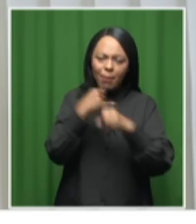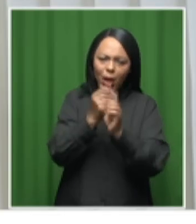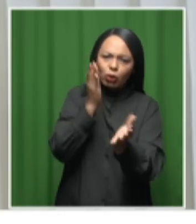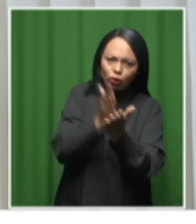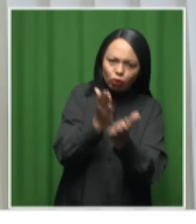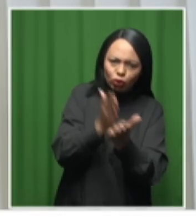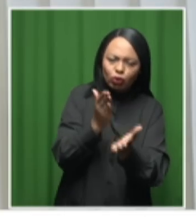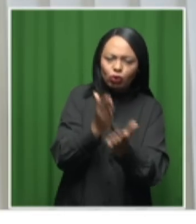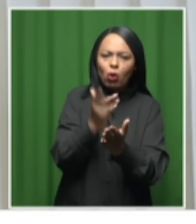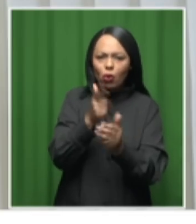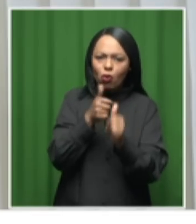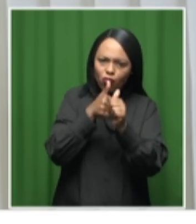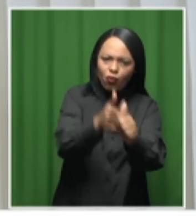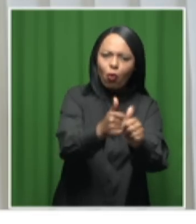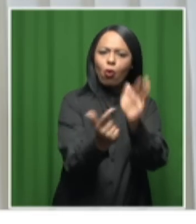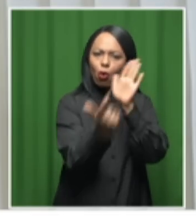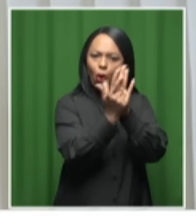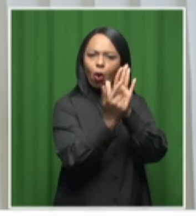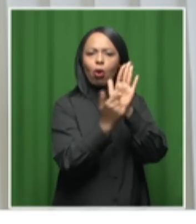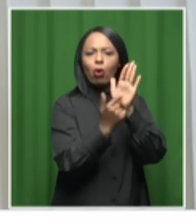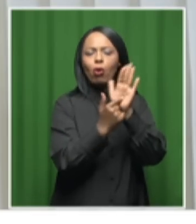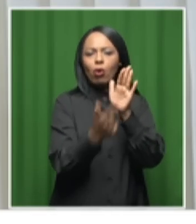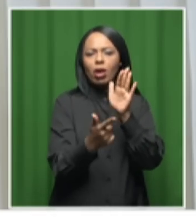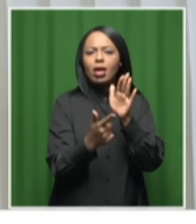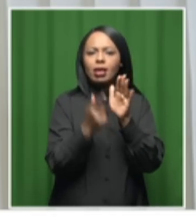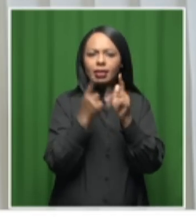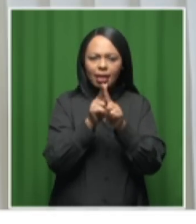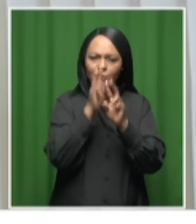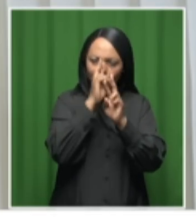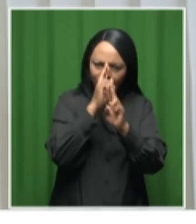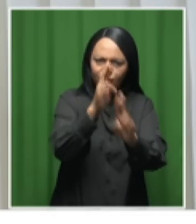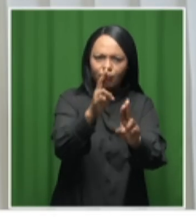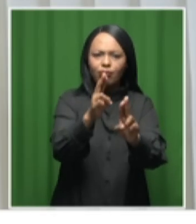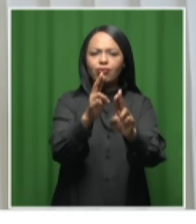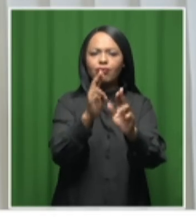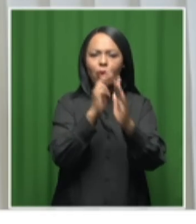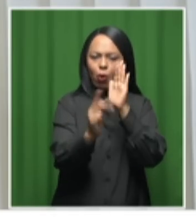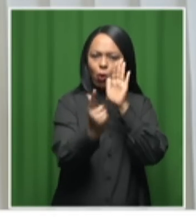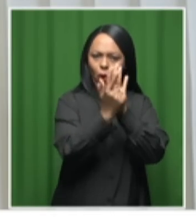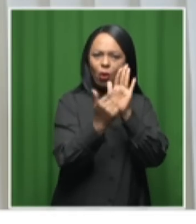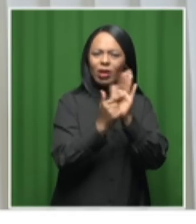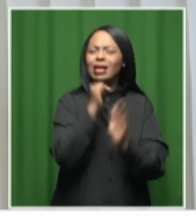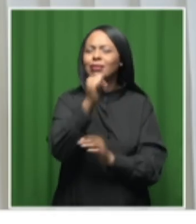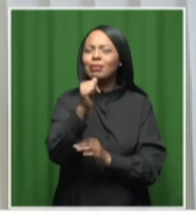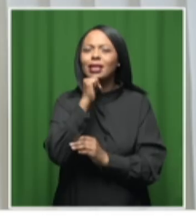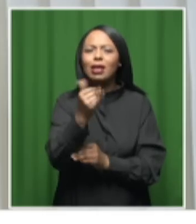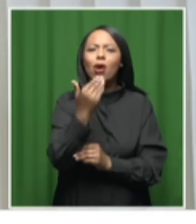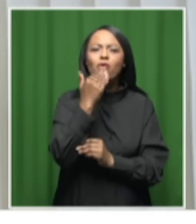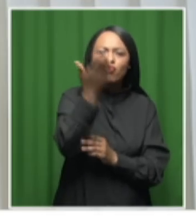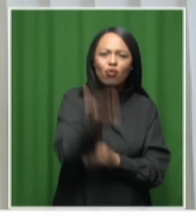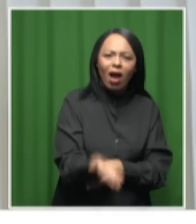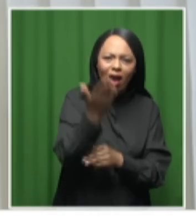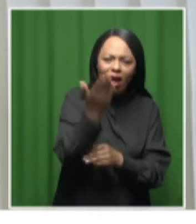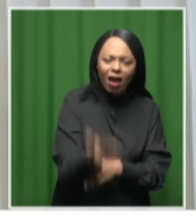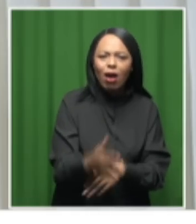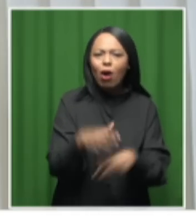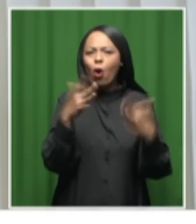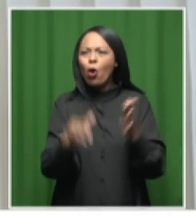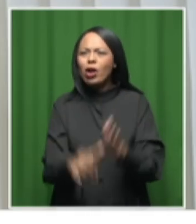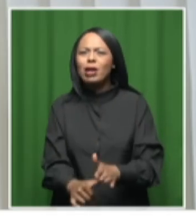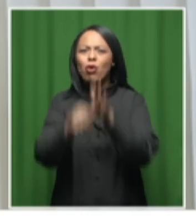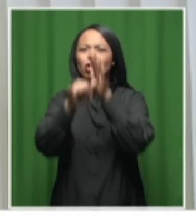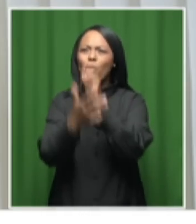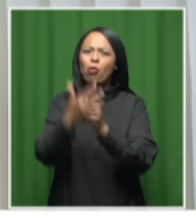you subscribe to the law and you obey the law regardless of who you are, regardless how emotive or important